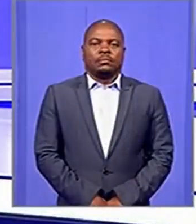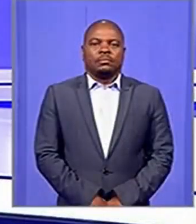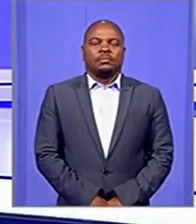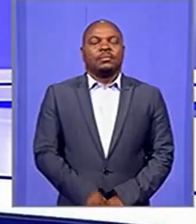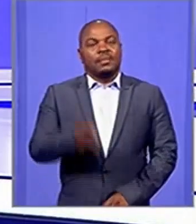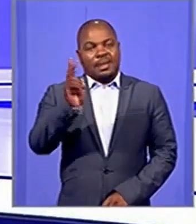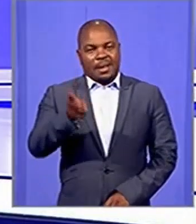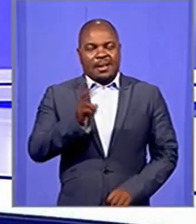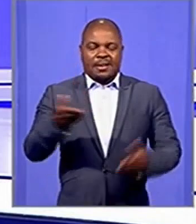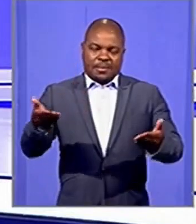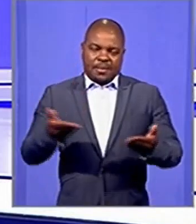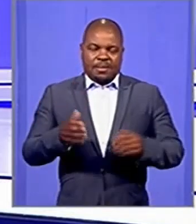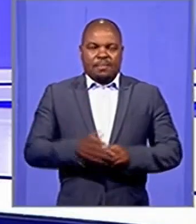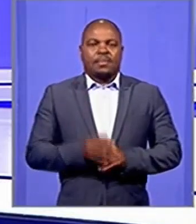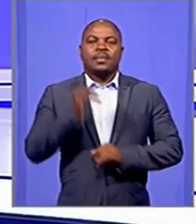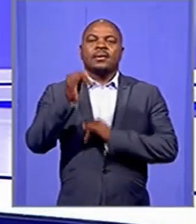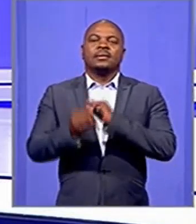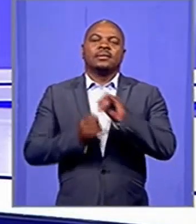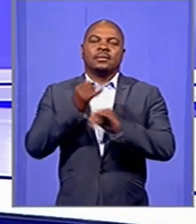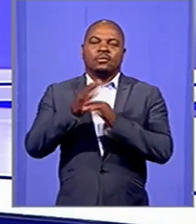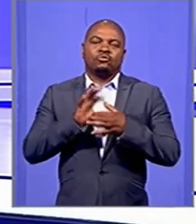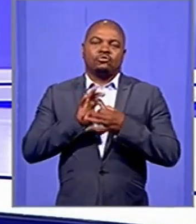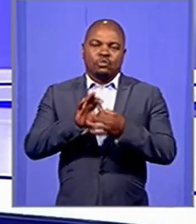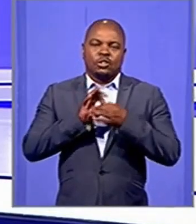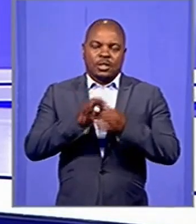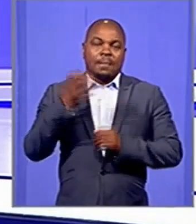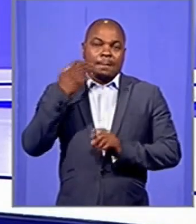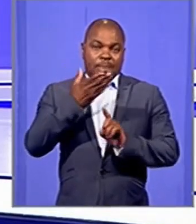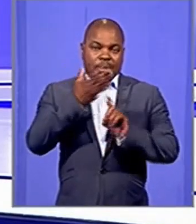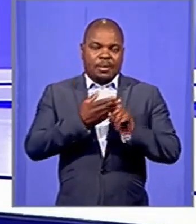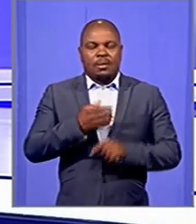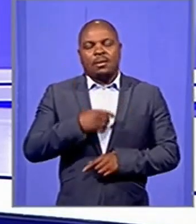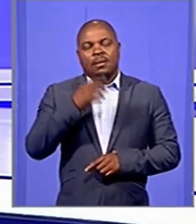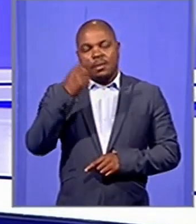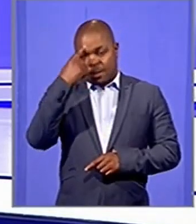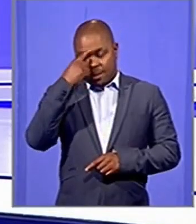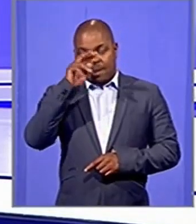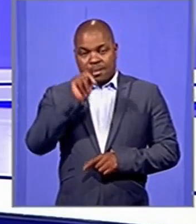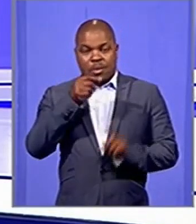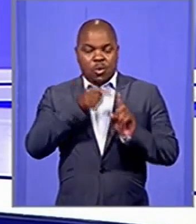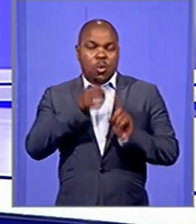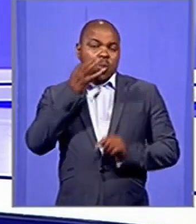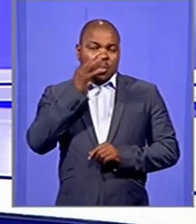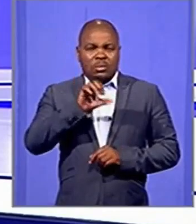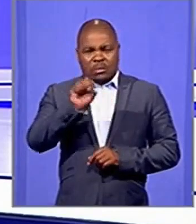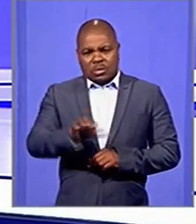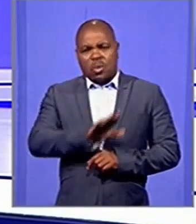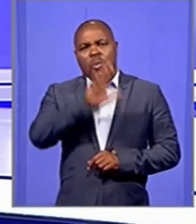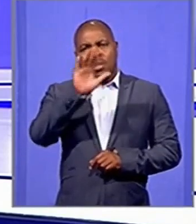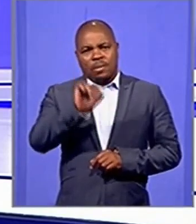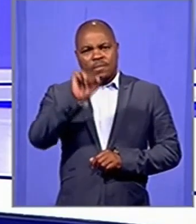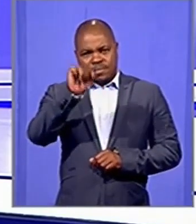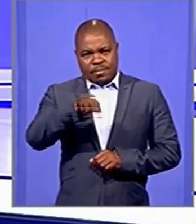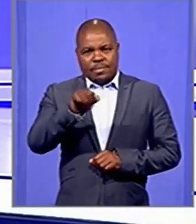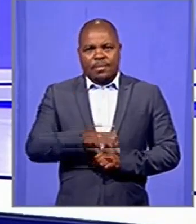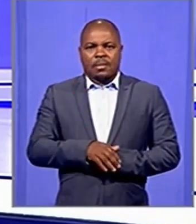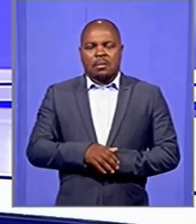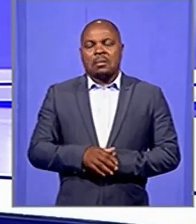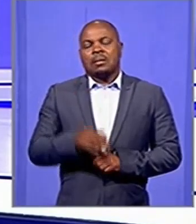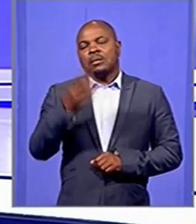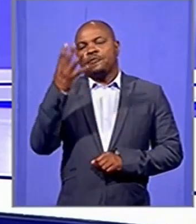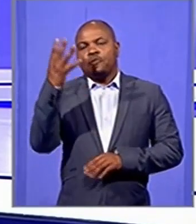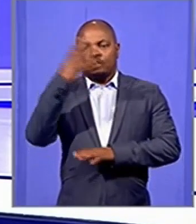Muiri boela go amohela le tona la naha la dikamano tsa matjhaba ngakana le diphando le re Afrika Borwa le ha Afrika Borwa e ananela tumellano ya matsatsi